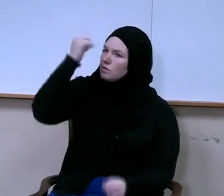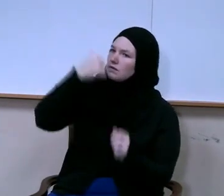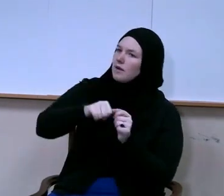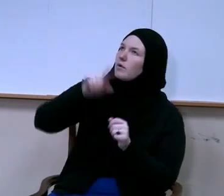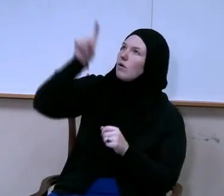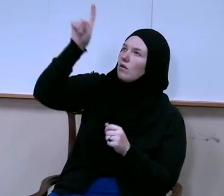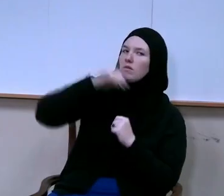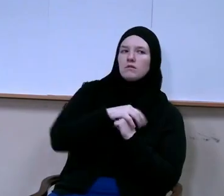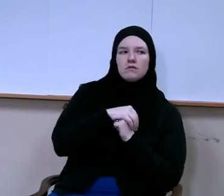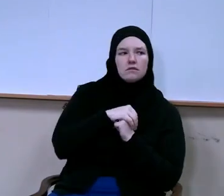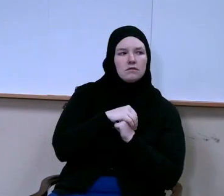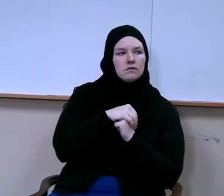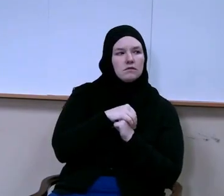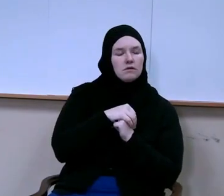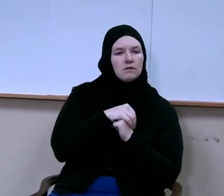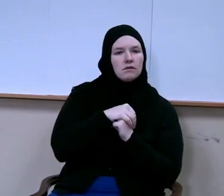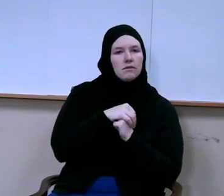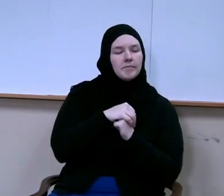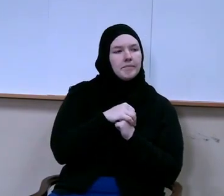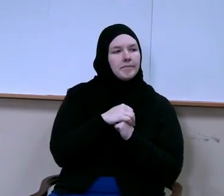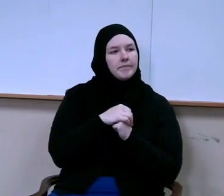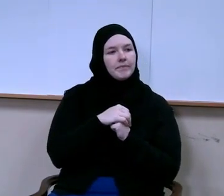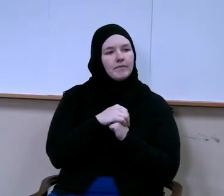Do we remember Allah?